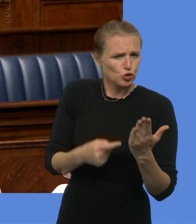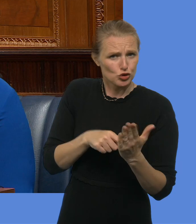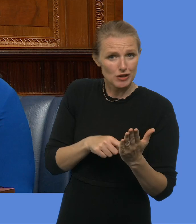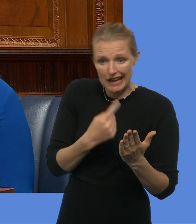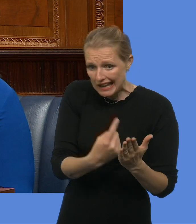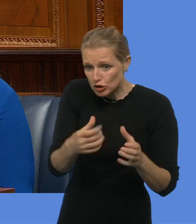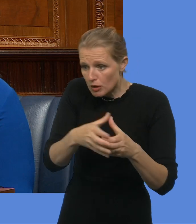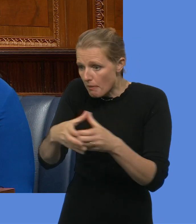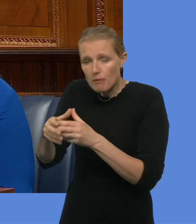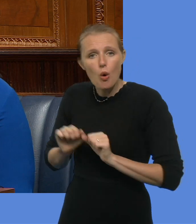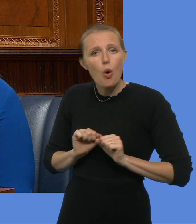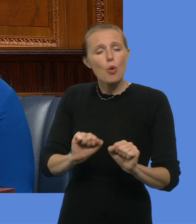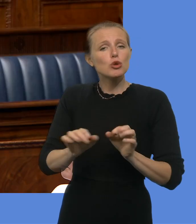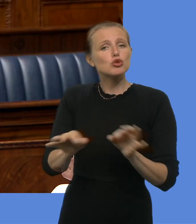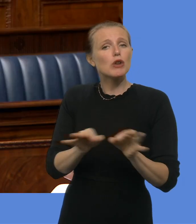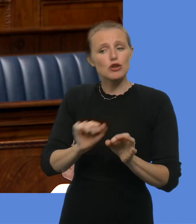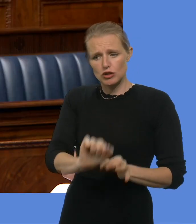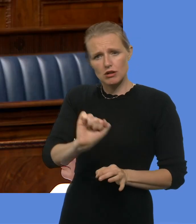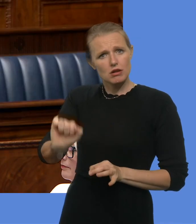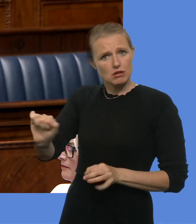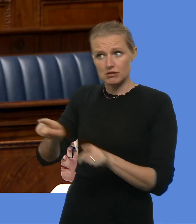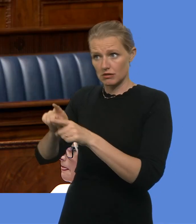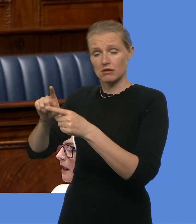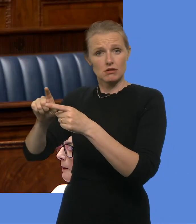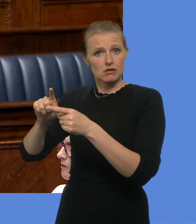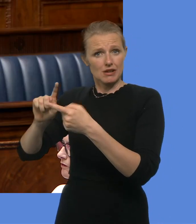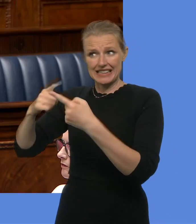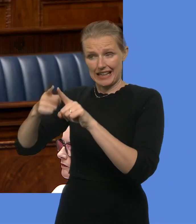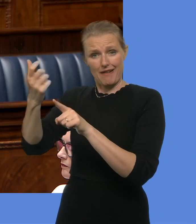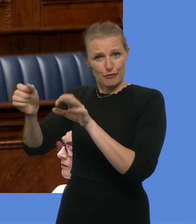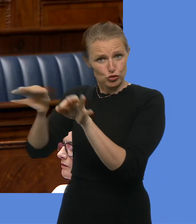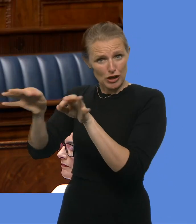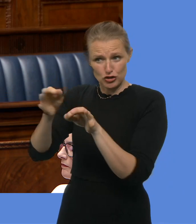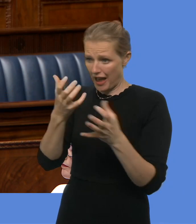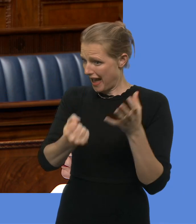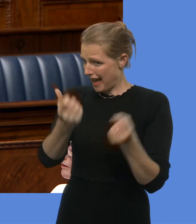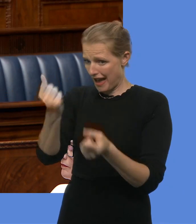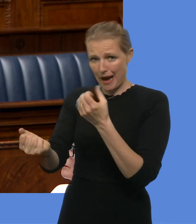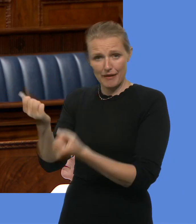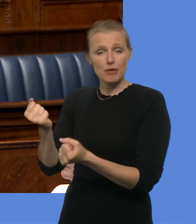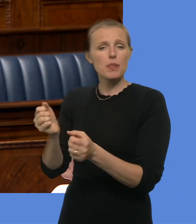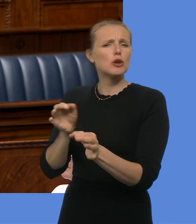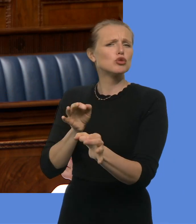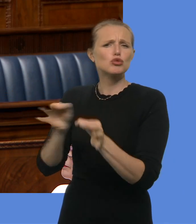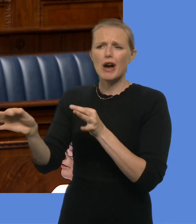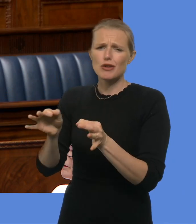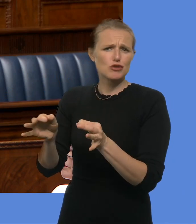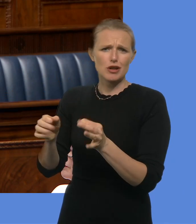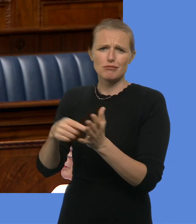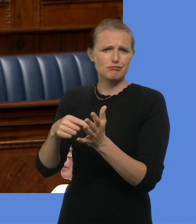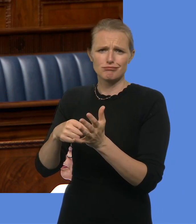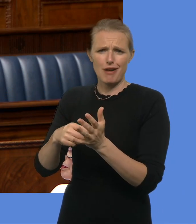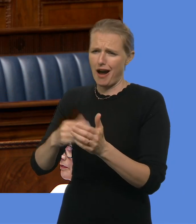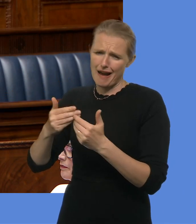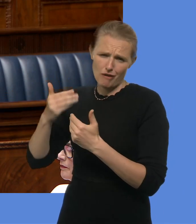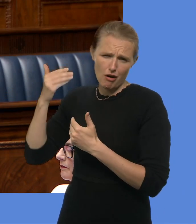those departments that the executive and indeed this House endorses, and those strategies very often go well beyond the lifetime of an